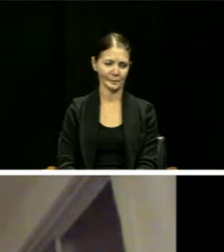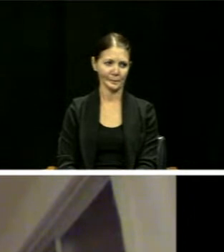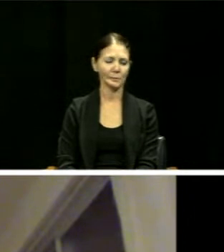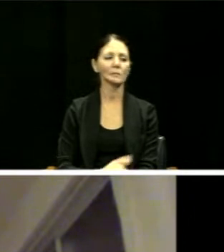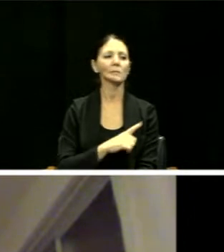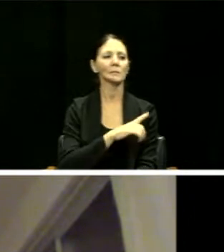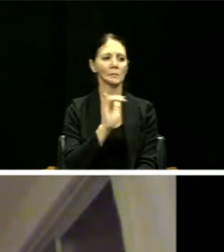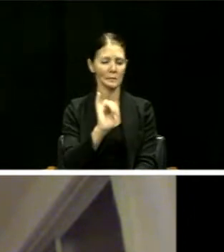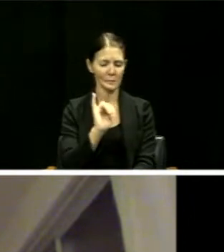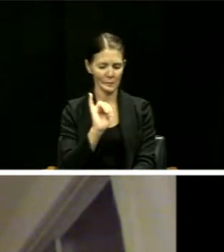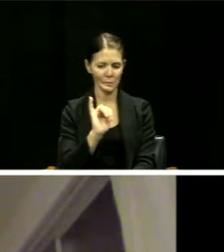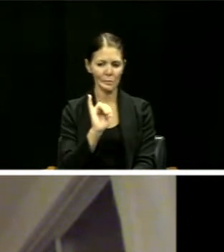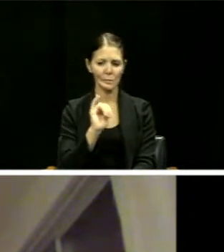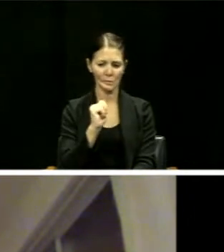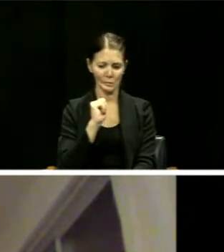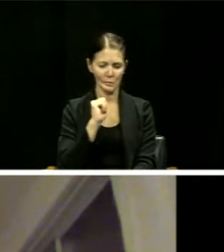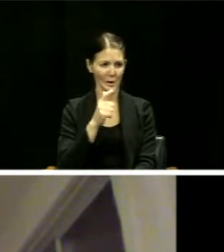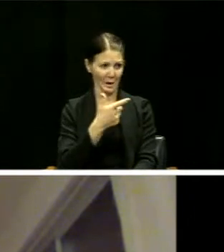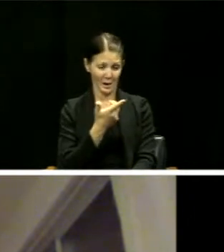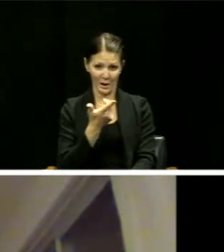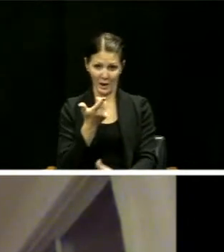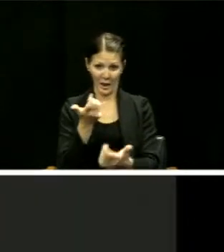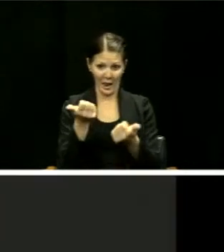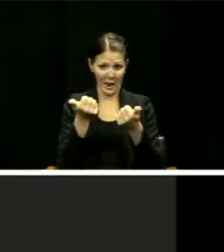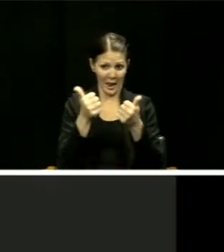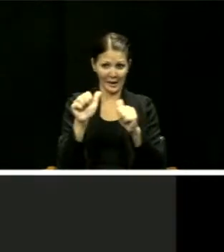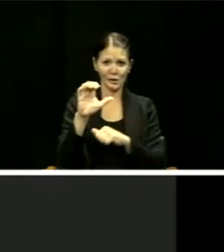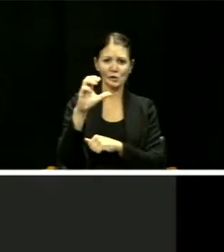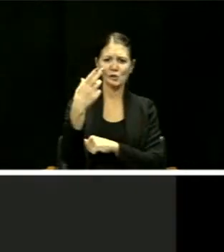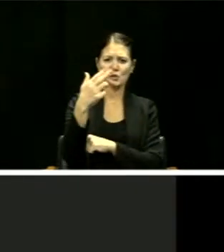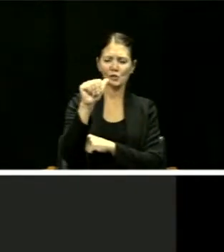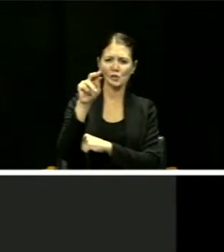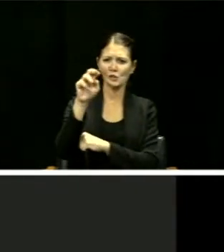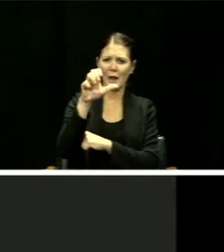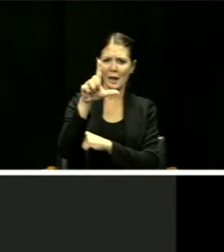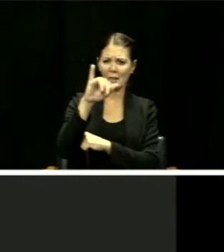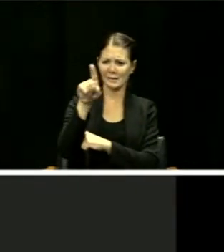Okay. And is there any channelization planned, or,